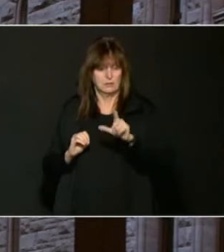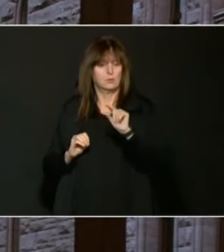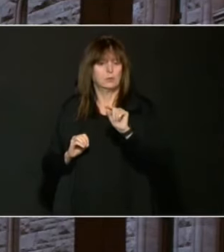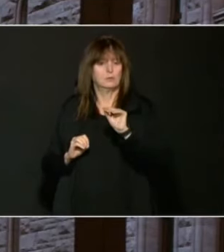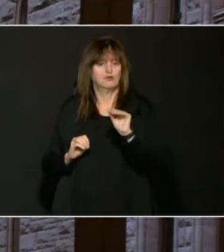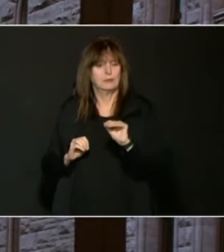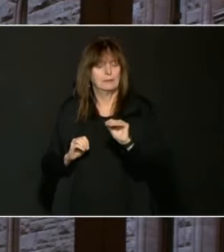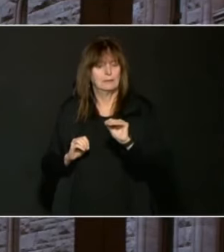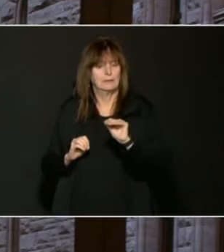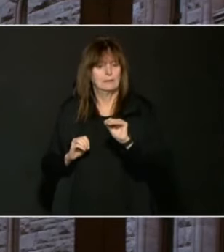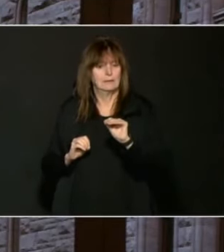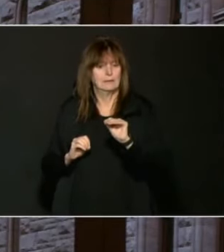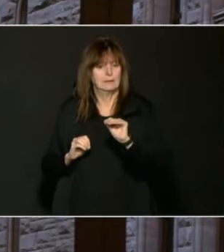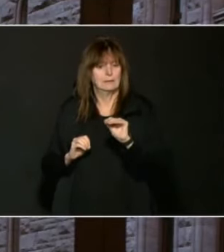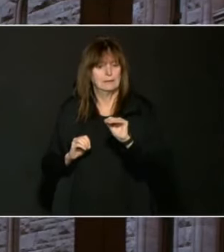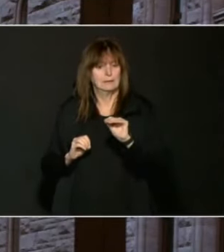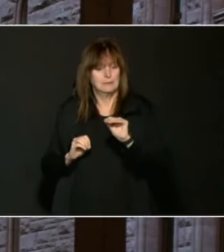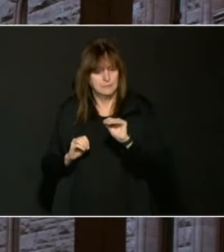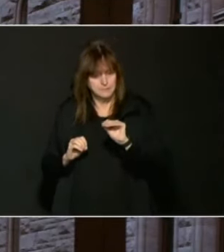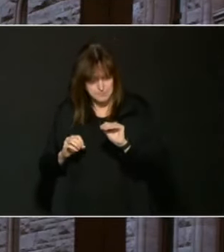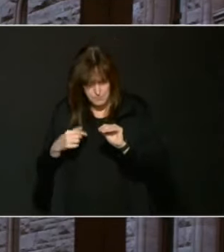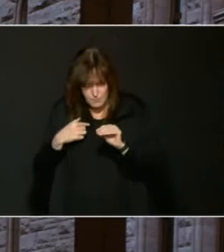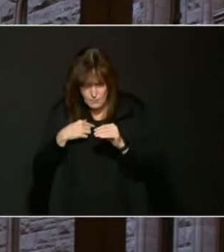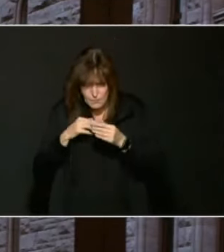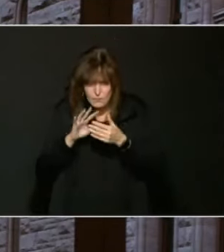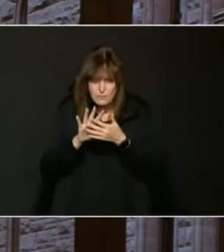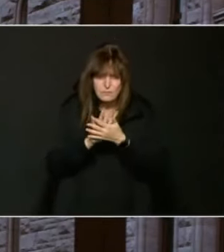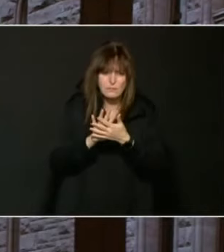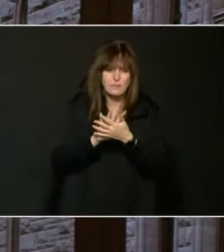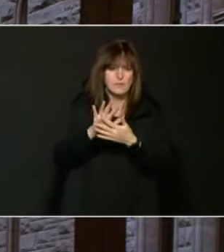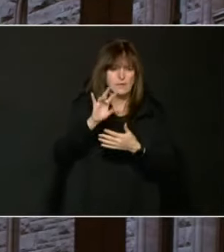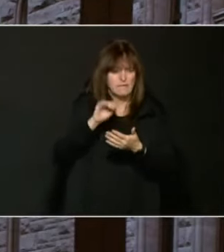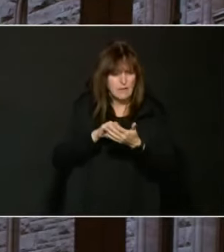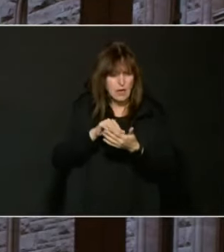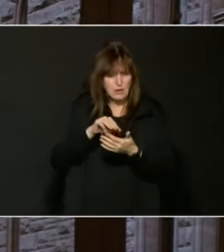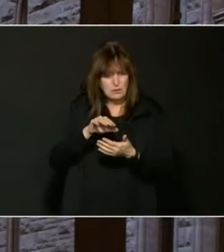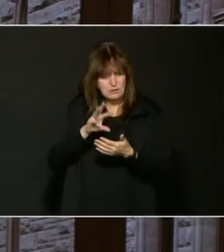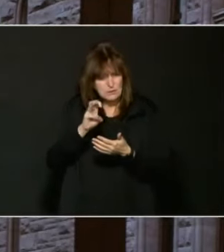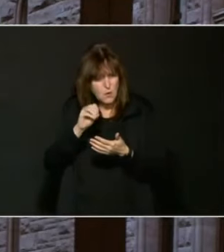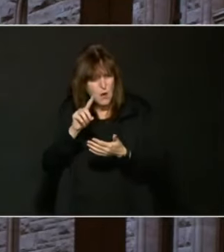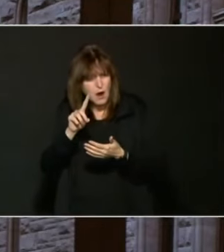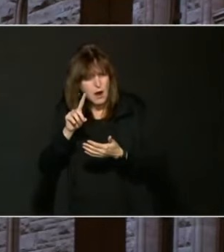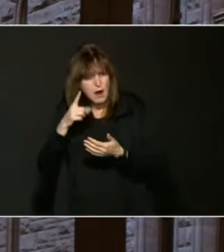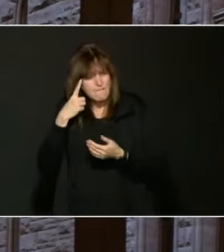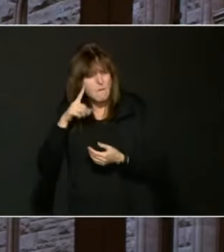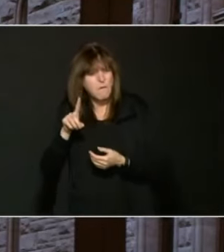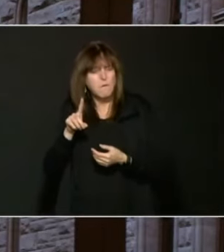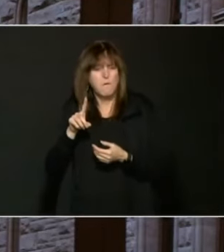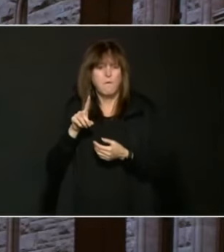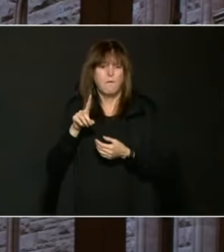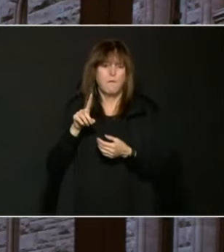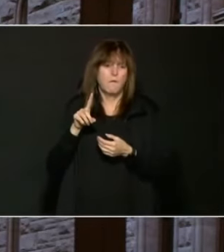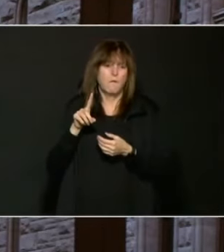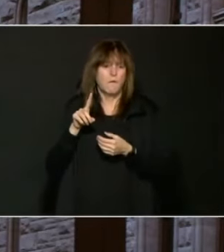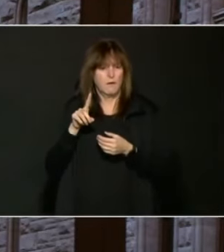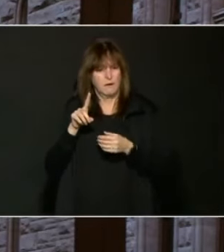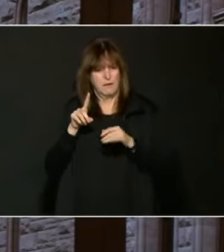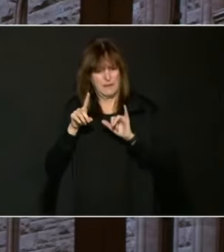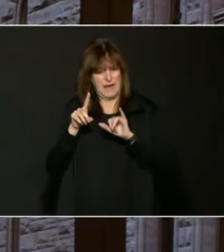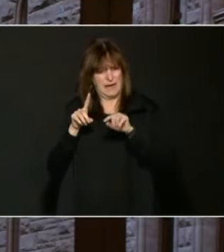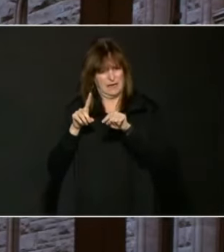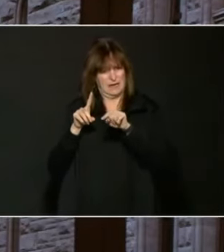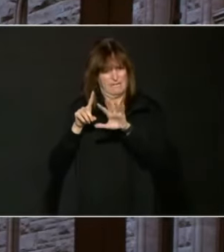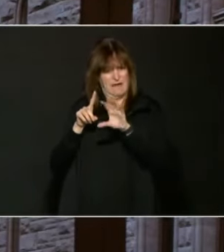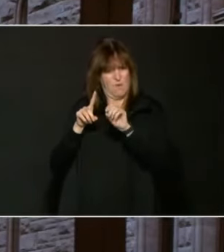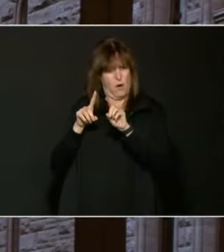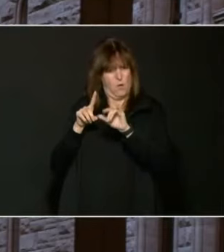screened 5,601 were screened for the mutation, and 885 of those in this document came back positive with a